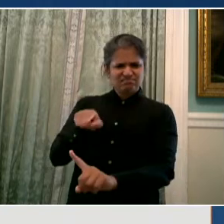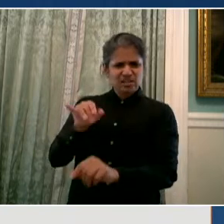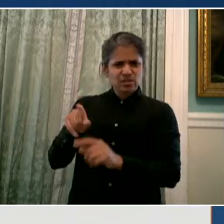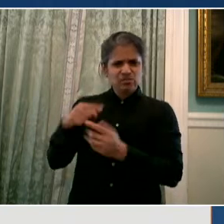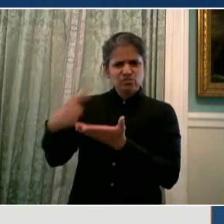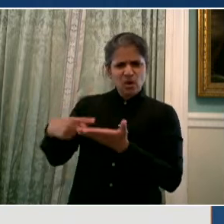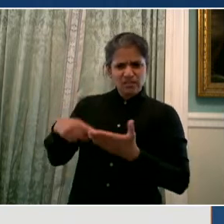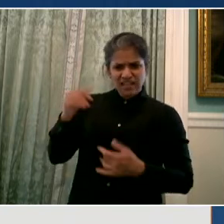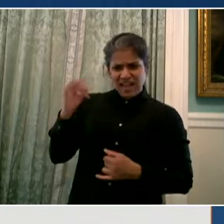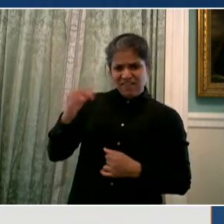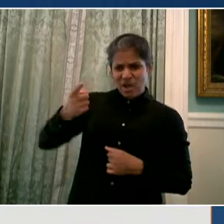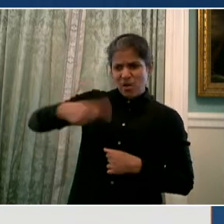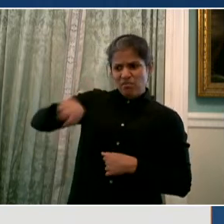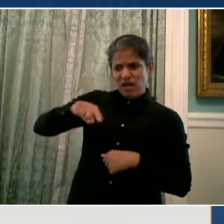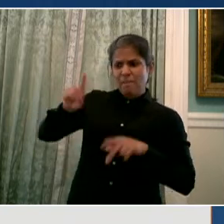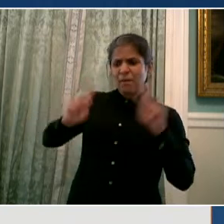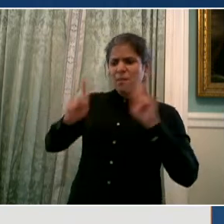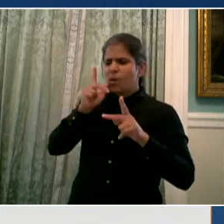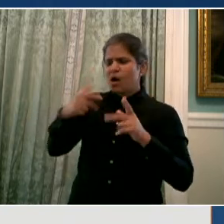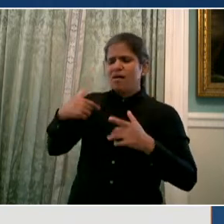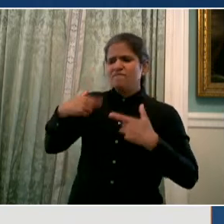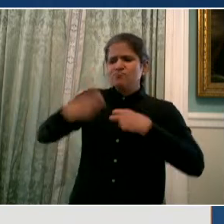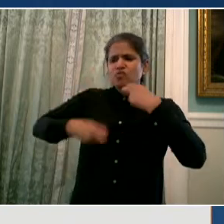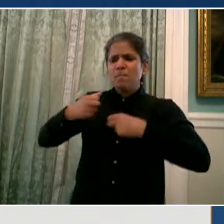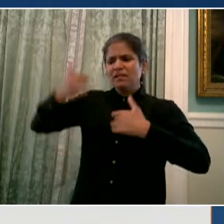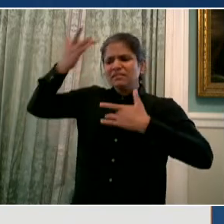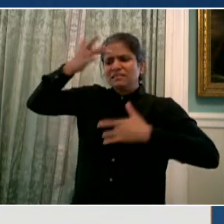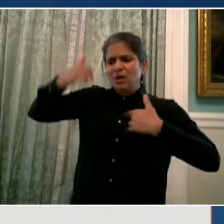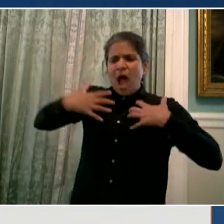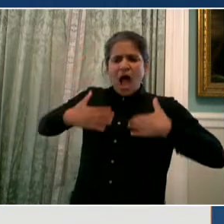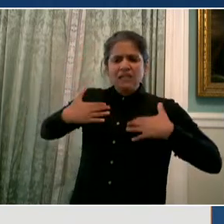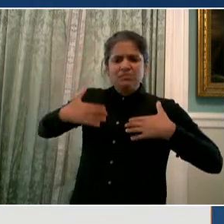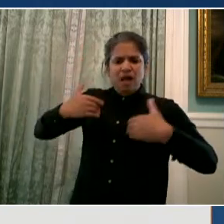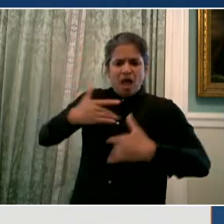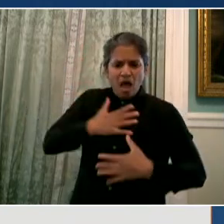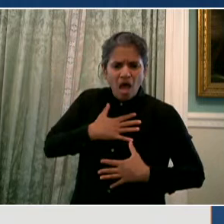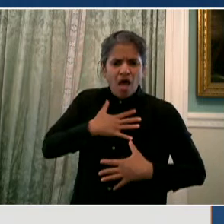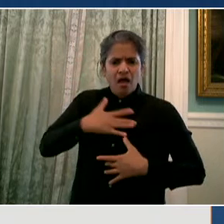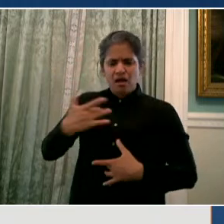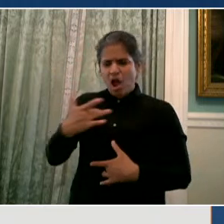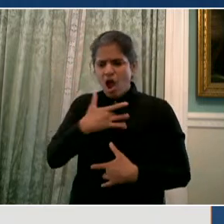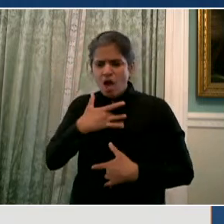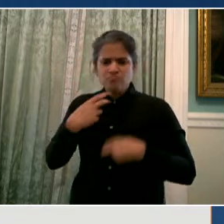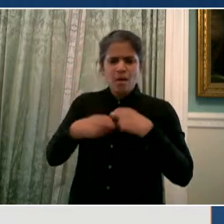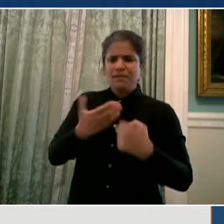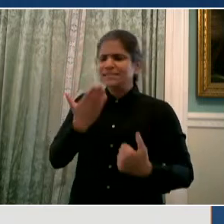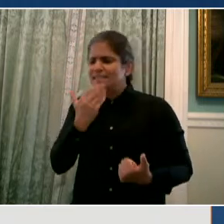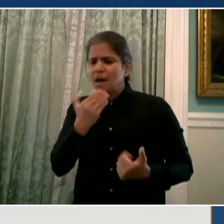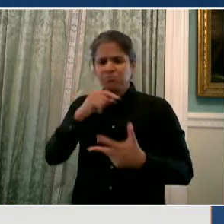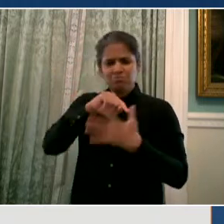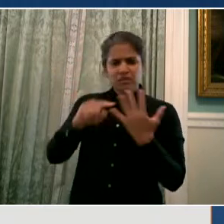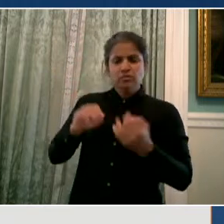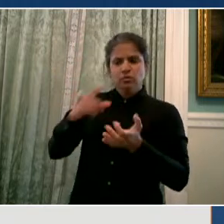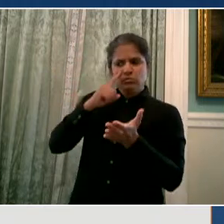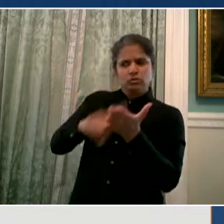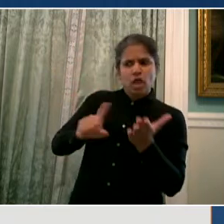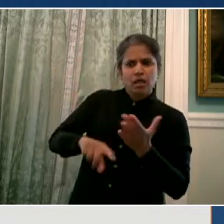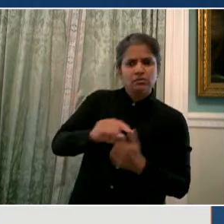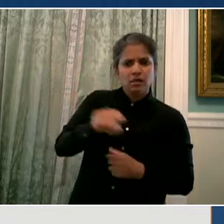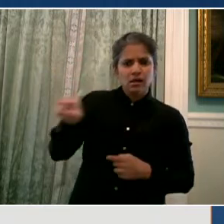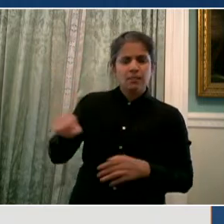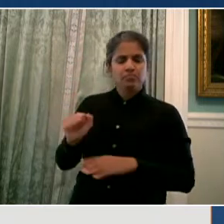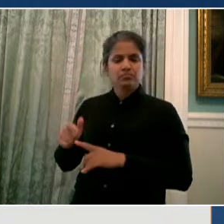one plume on satellite imagery that could move back across the city tonight. Nothing like what we saw the last couple of days,